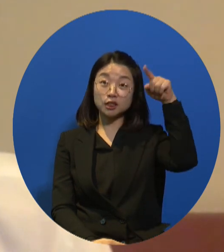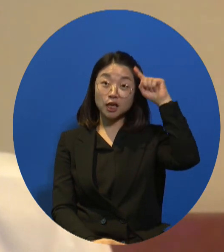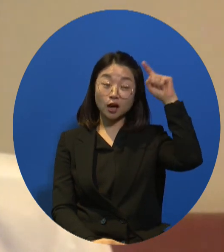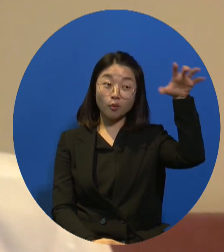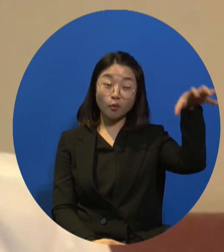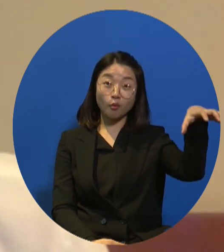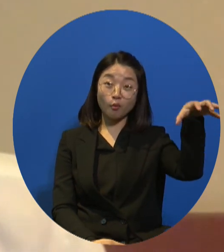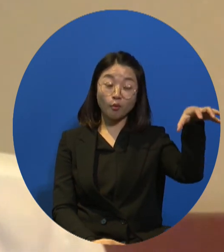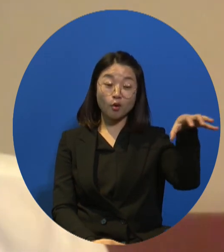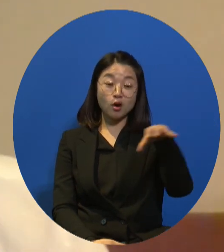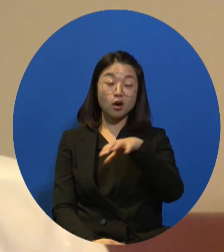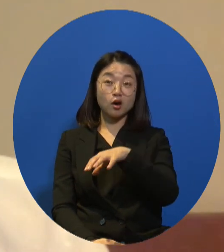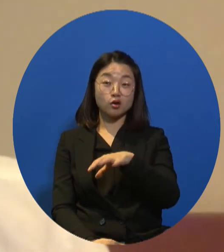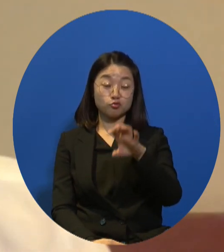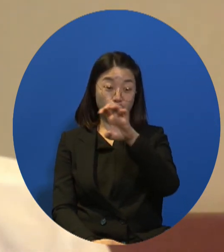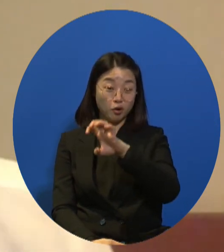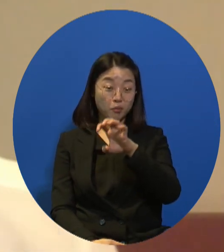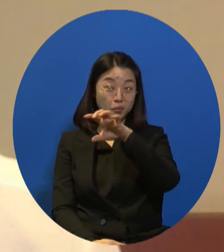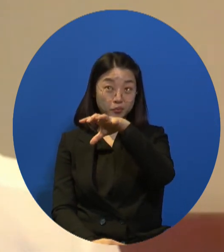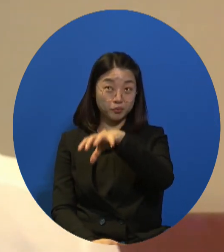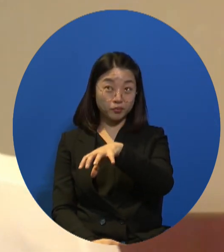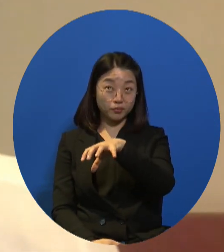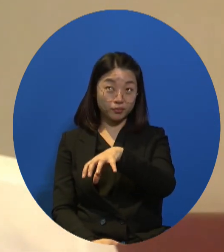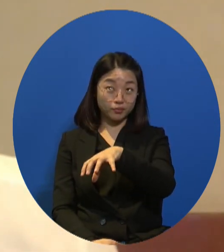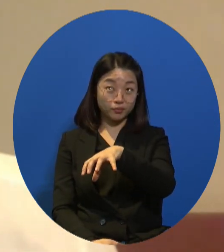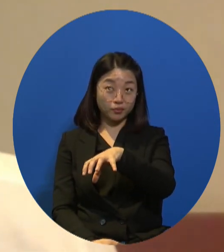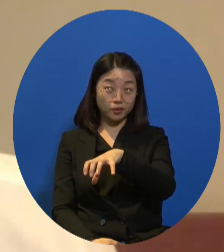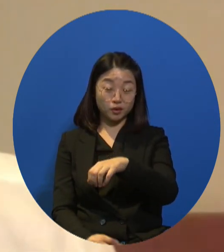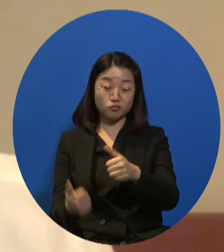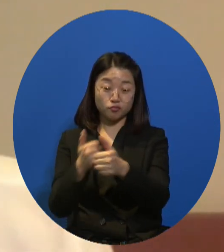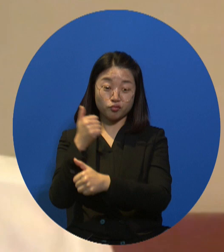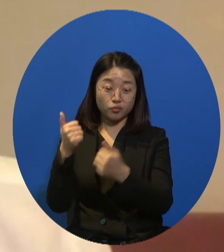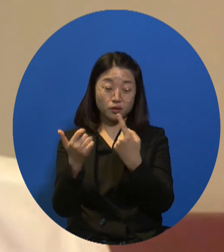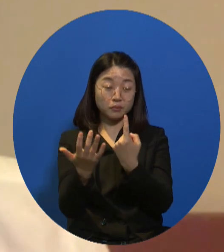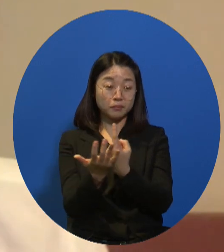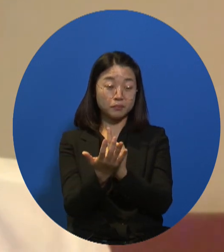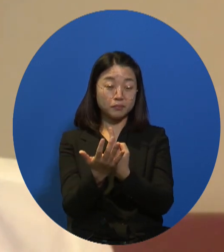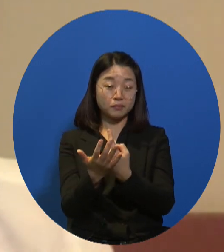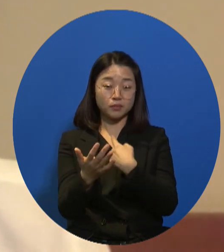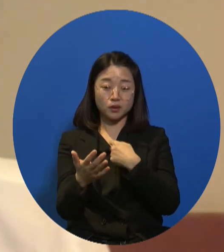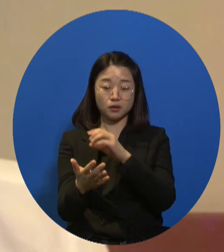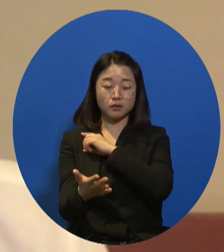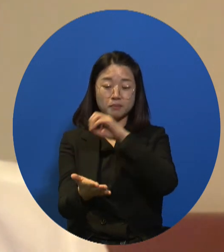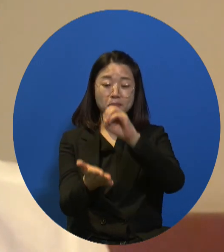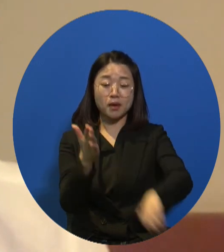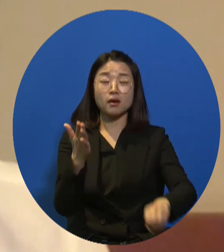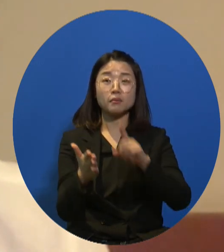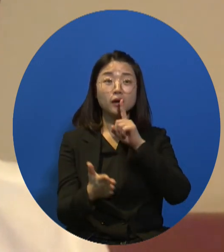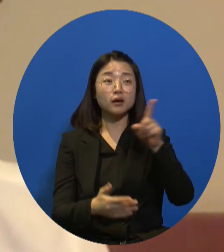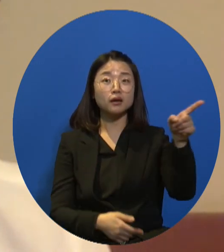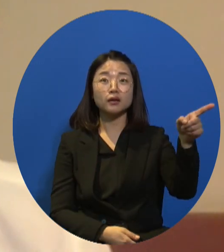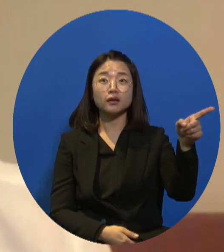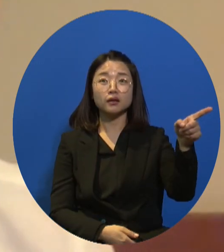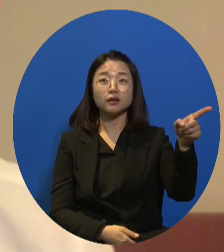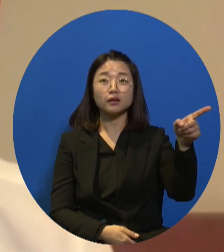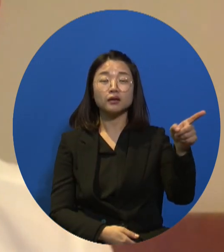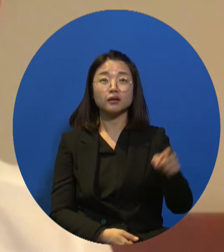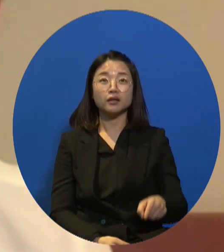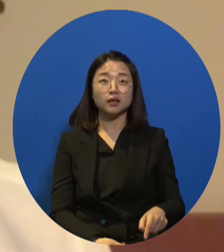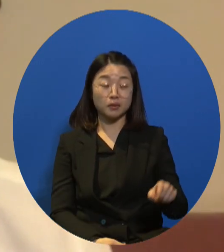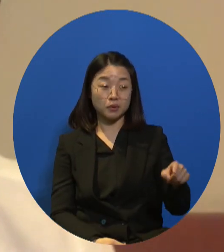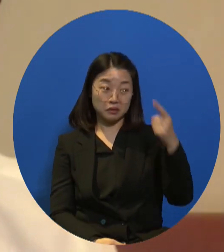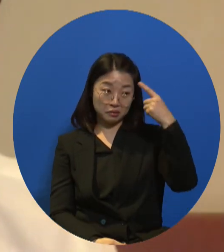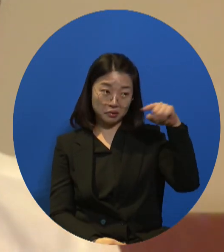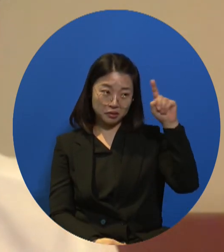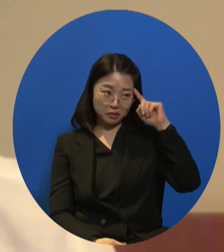very concerning development for all of us, and not least, I would say, for the 1.2 million people with